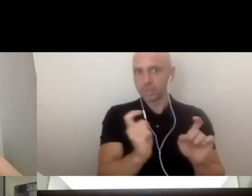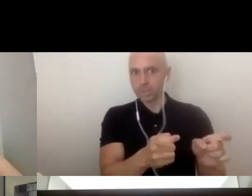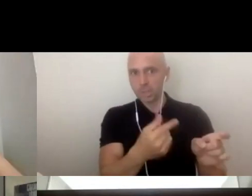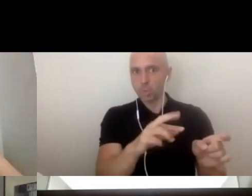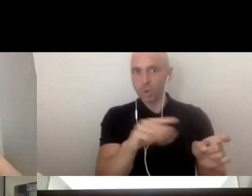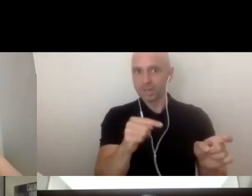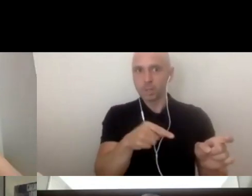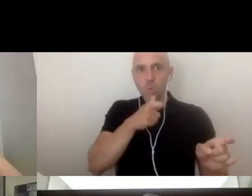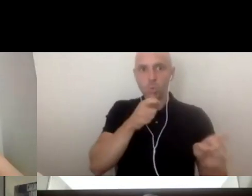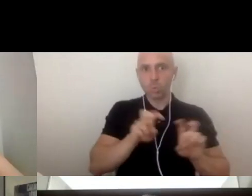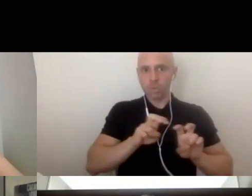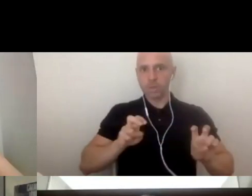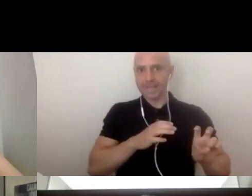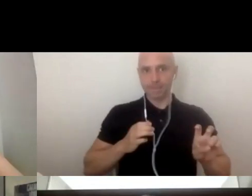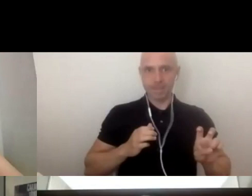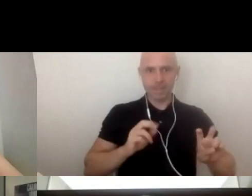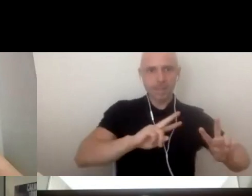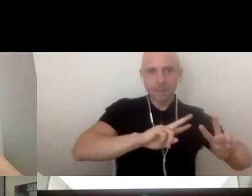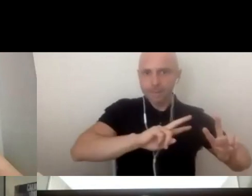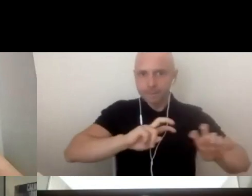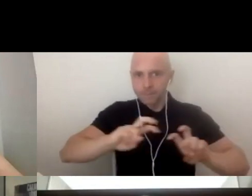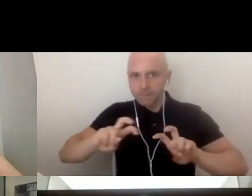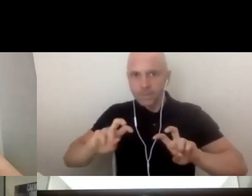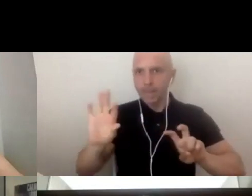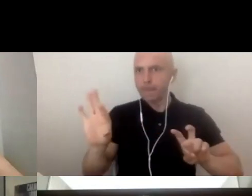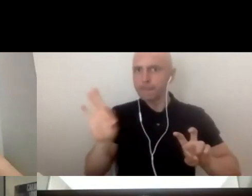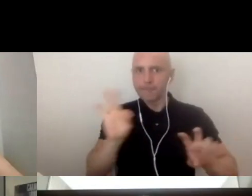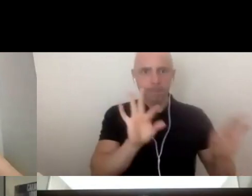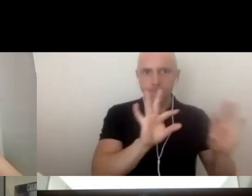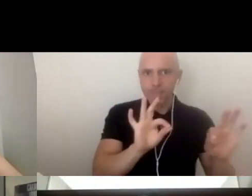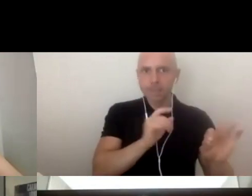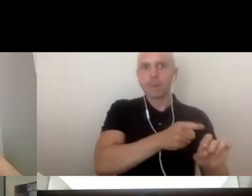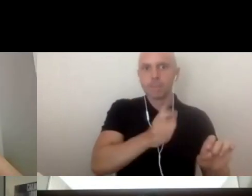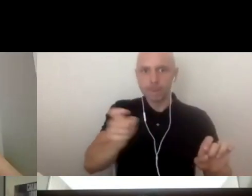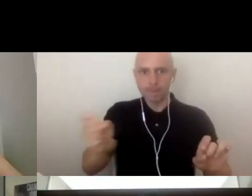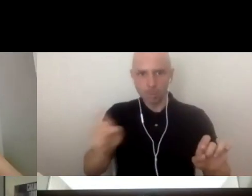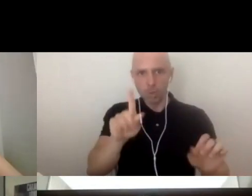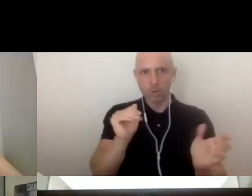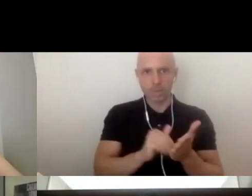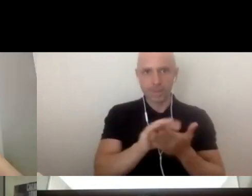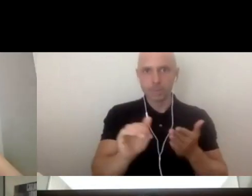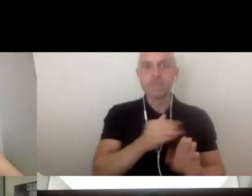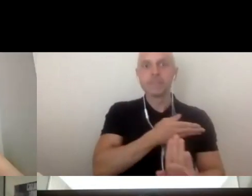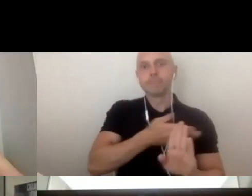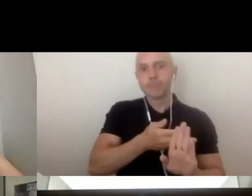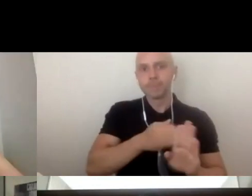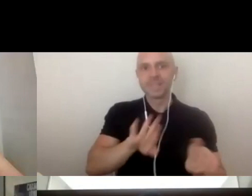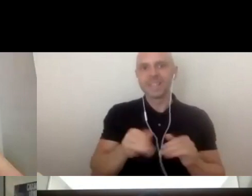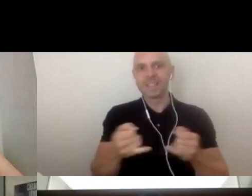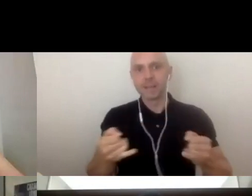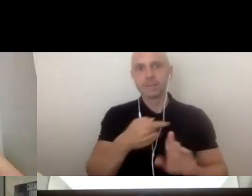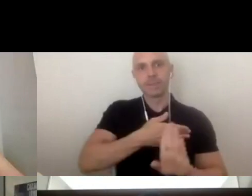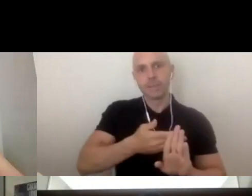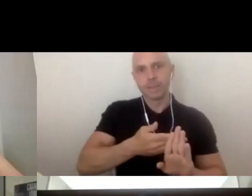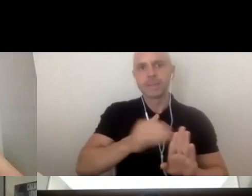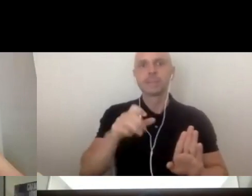committee. So also help us to get the word out. The deadline for submissions is September the 10th. The Toronto Book